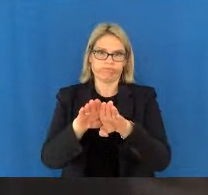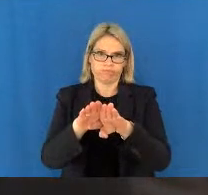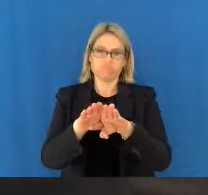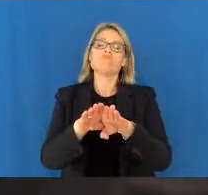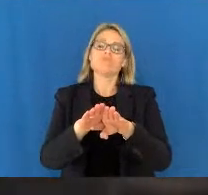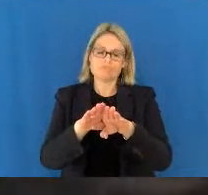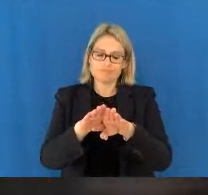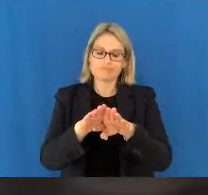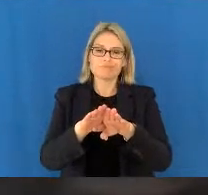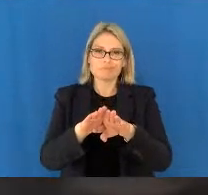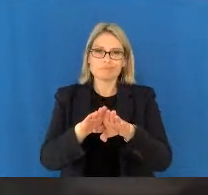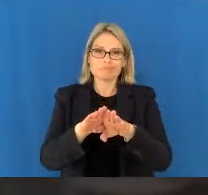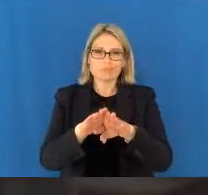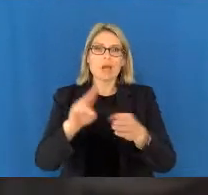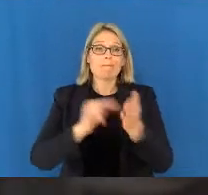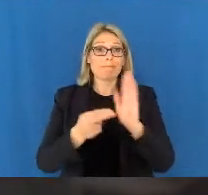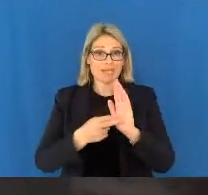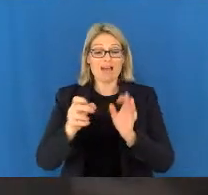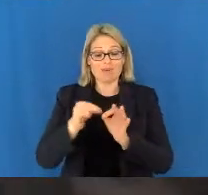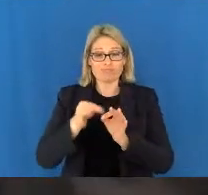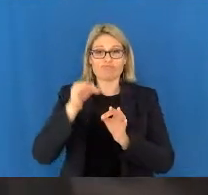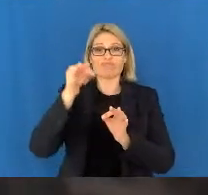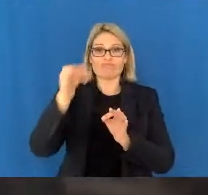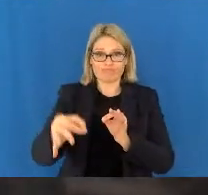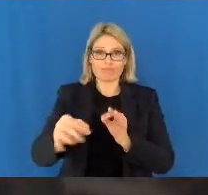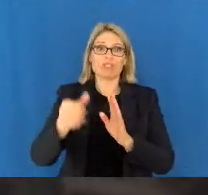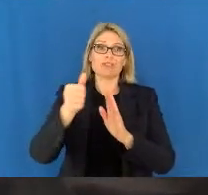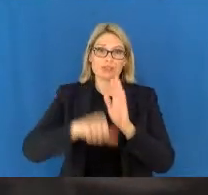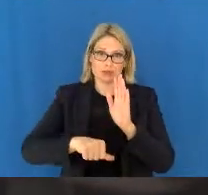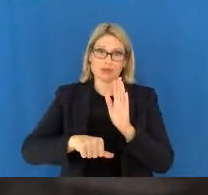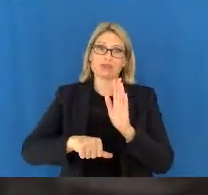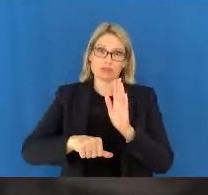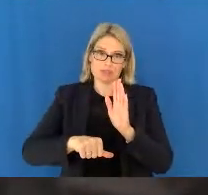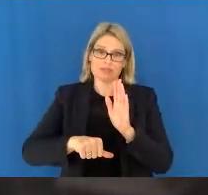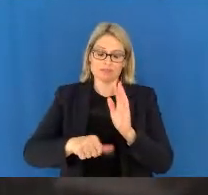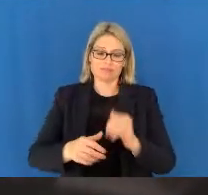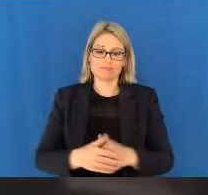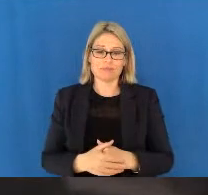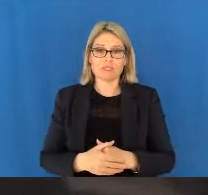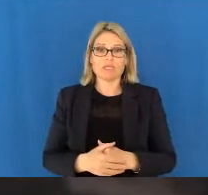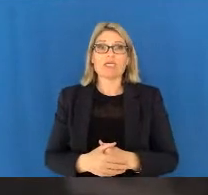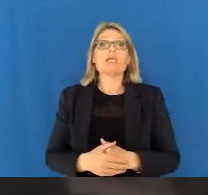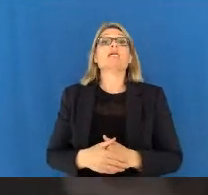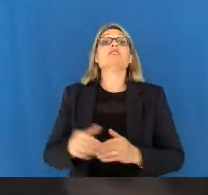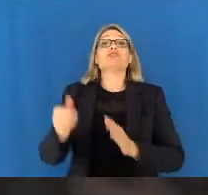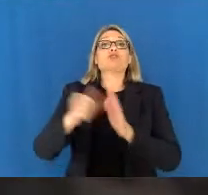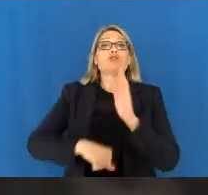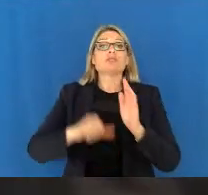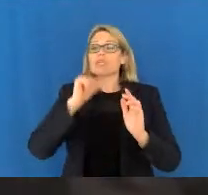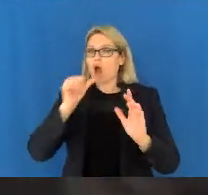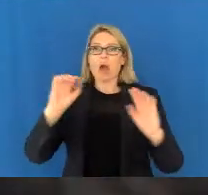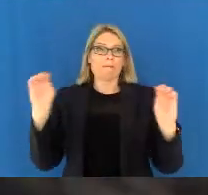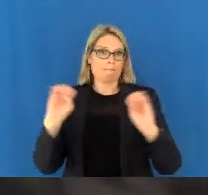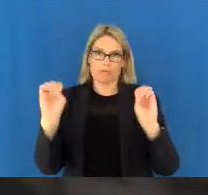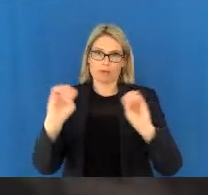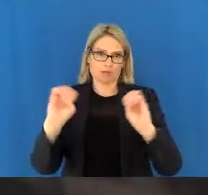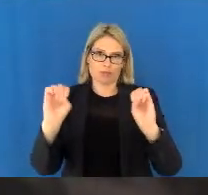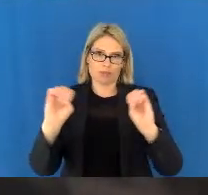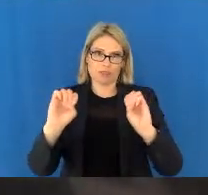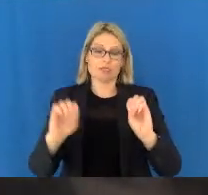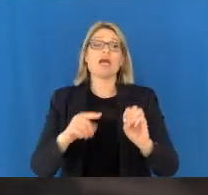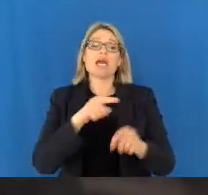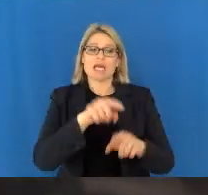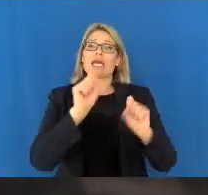to postpone surgeries that are elective. So theoretically, they can